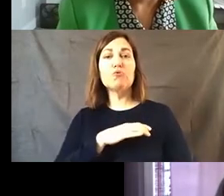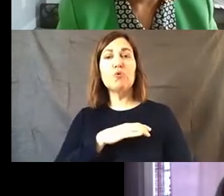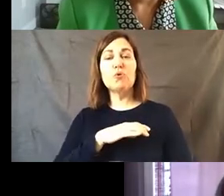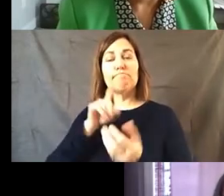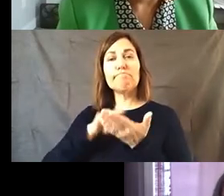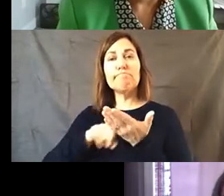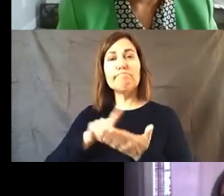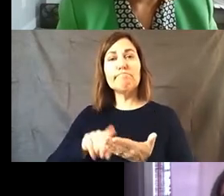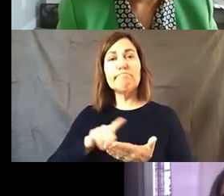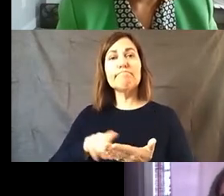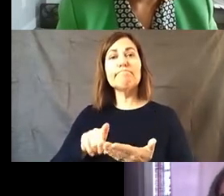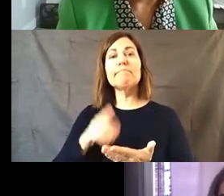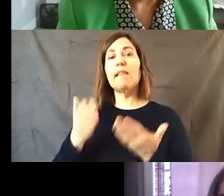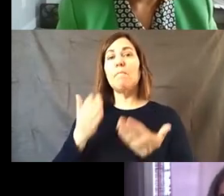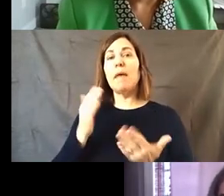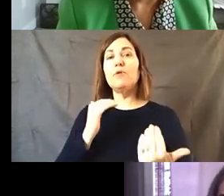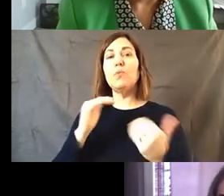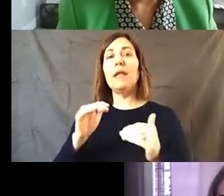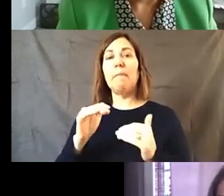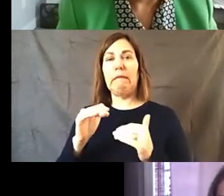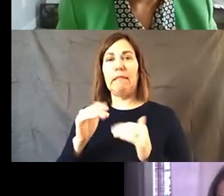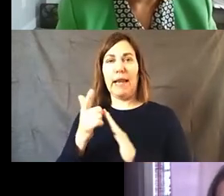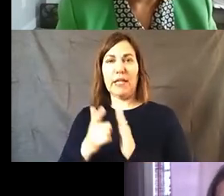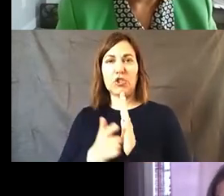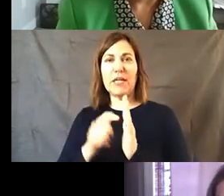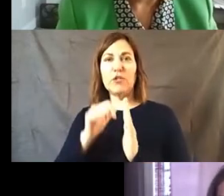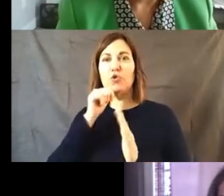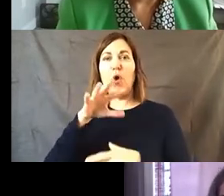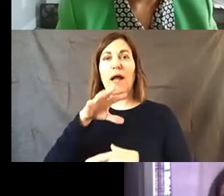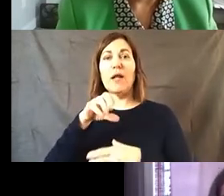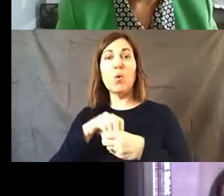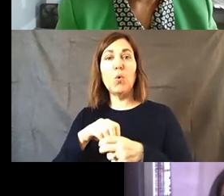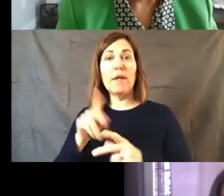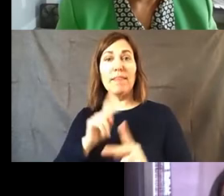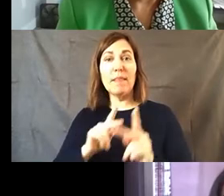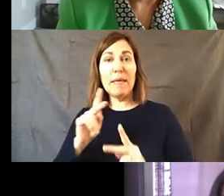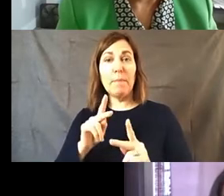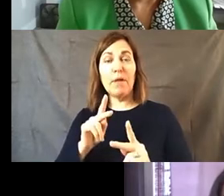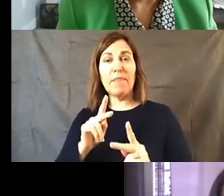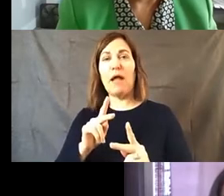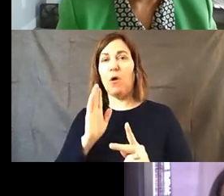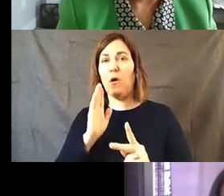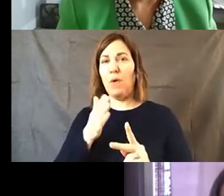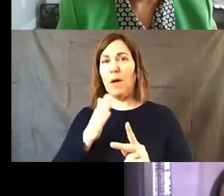limiting the legislation to not include people on month-to-month or expiring leases.